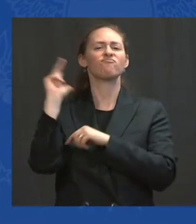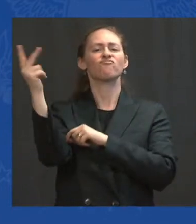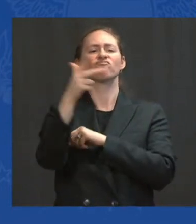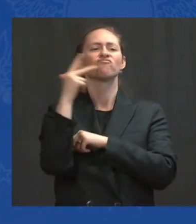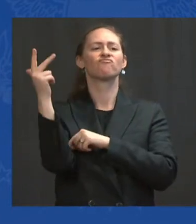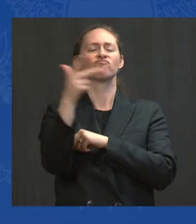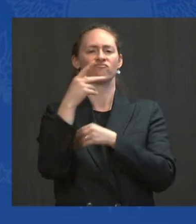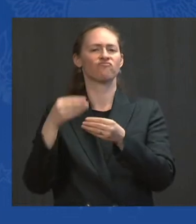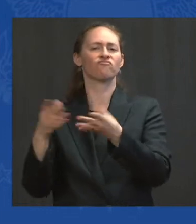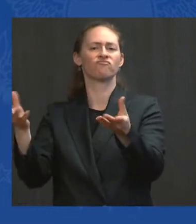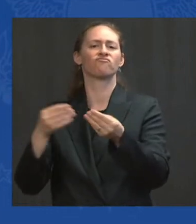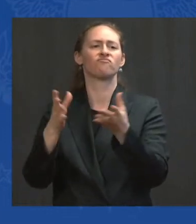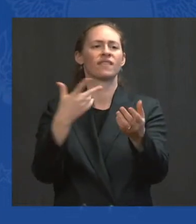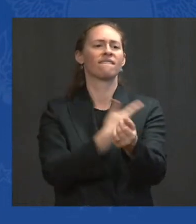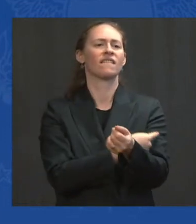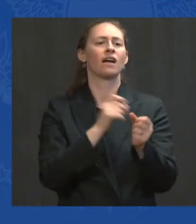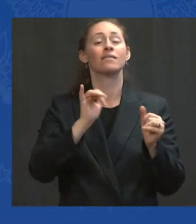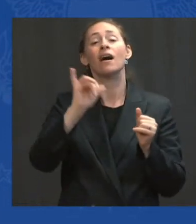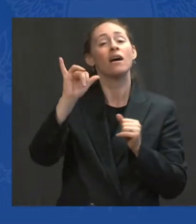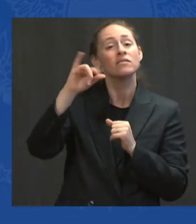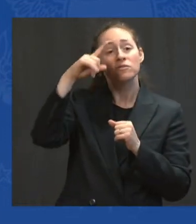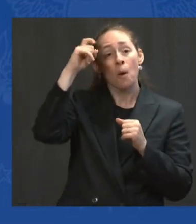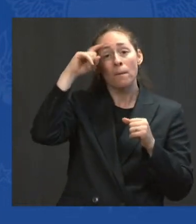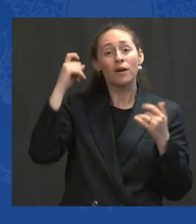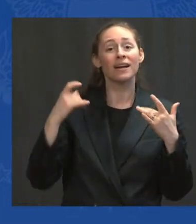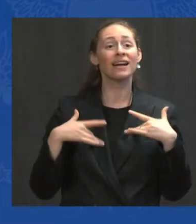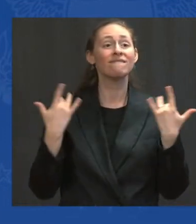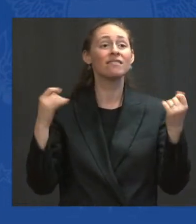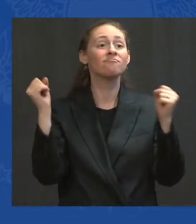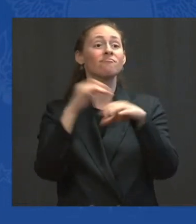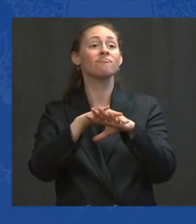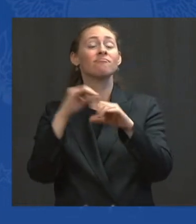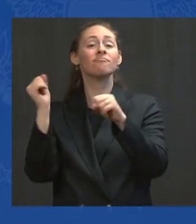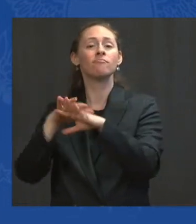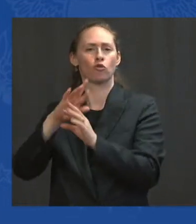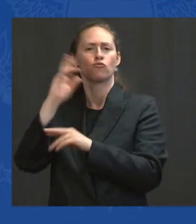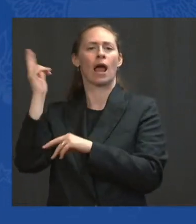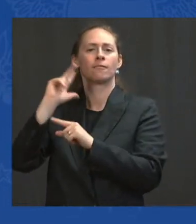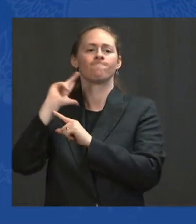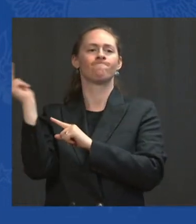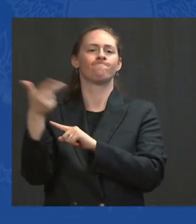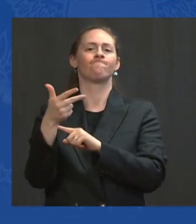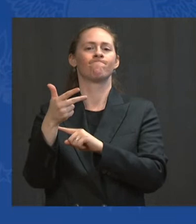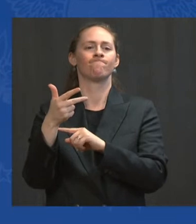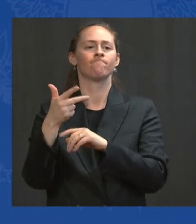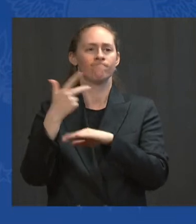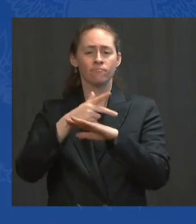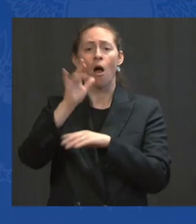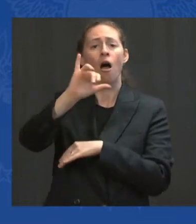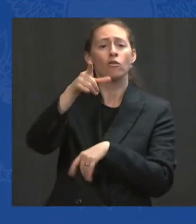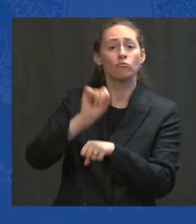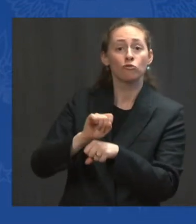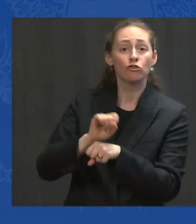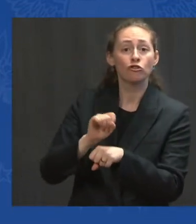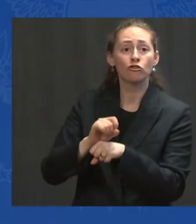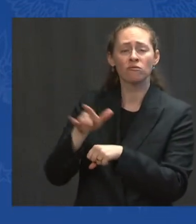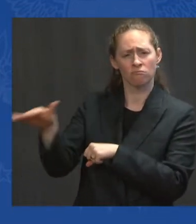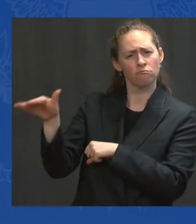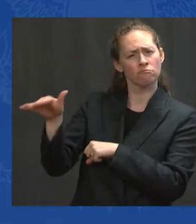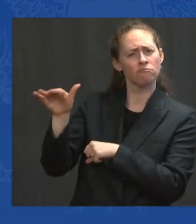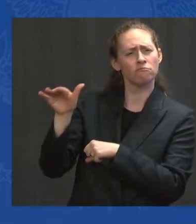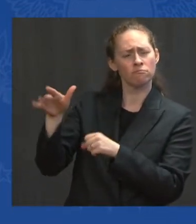summer gatherings. We'll continue to work with employers on paid time off and to provide on-site vaccination